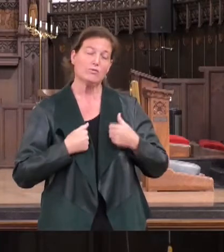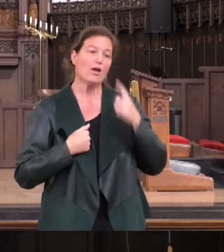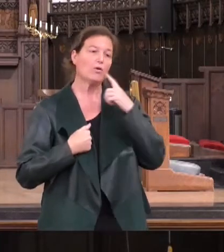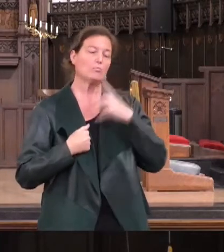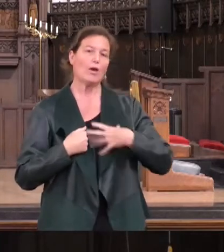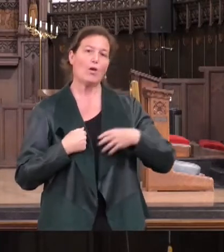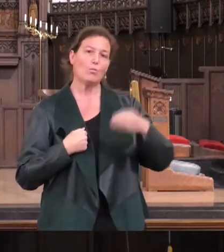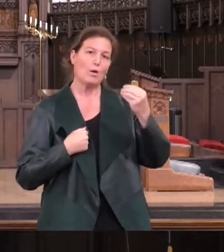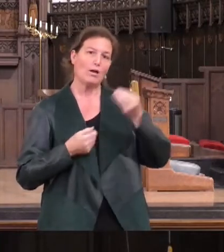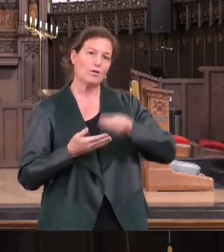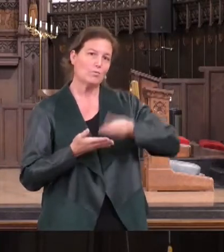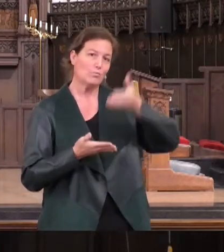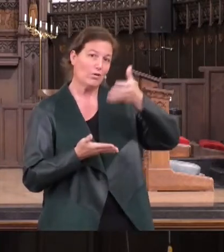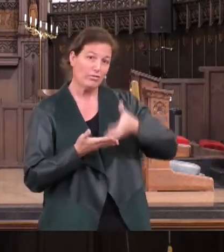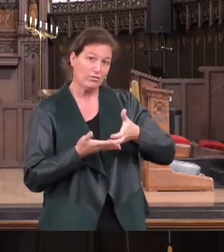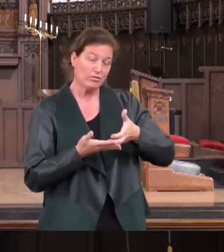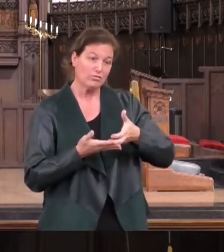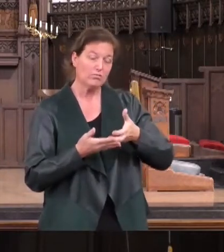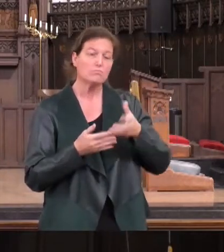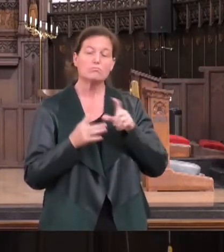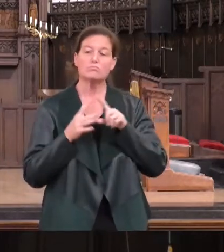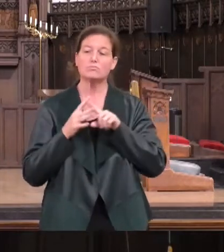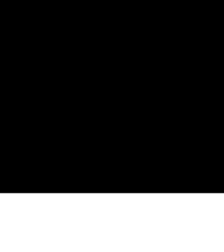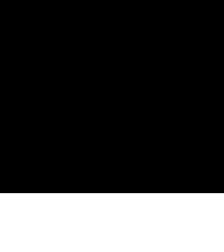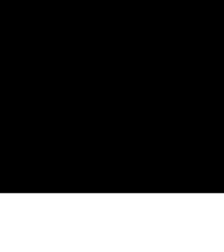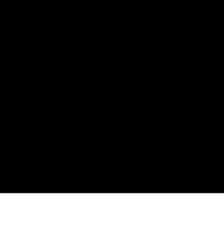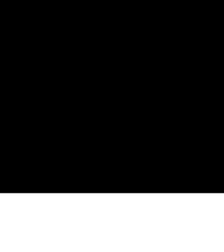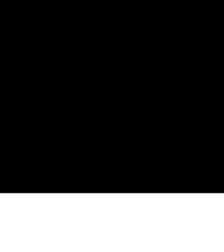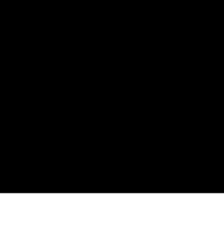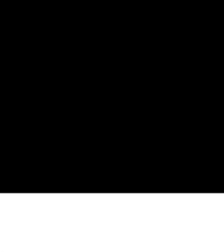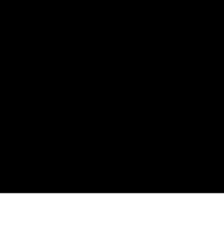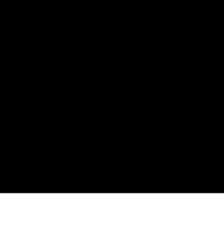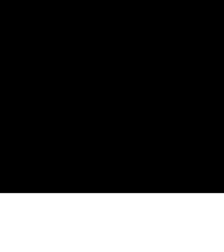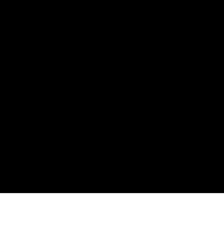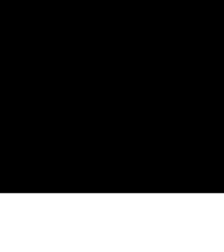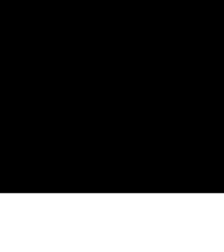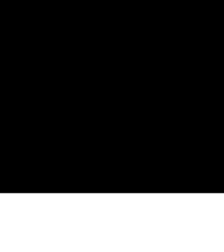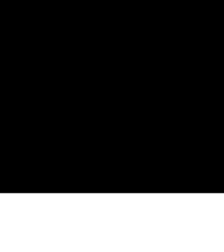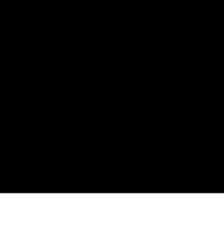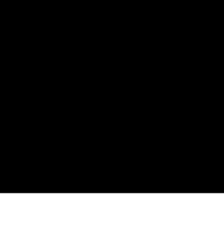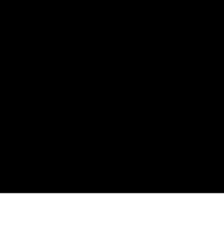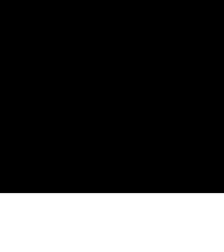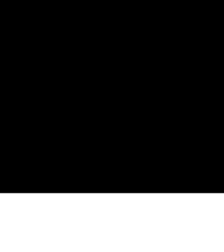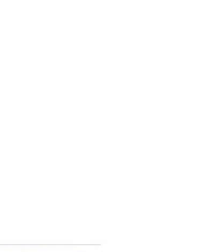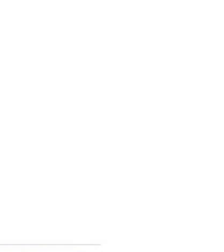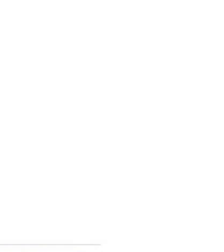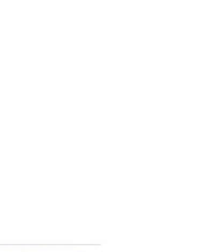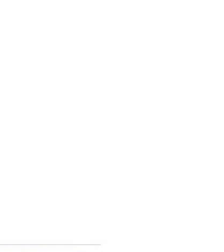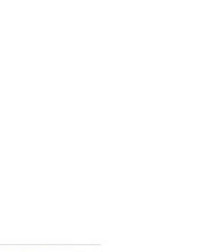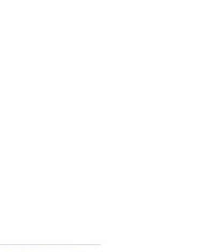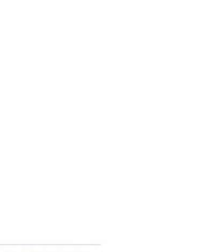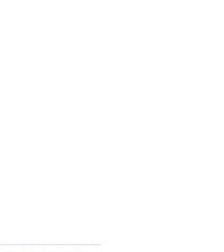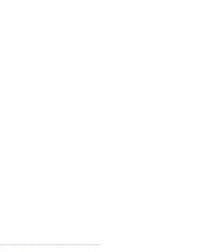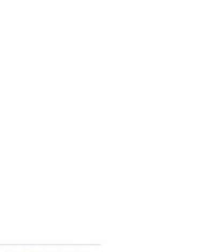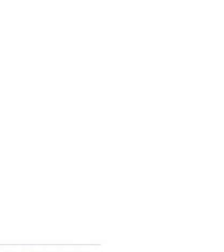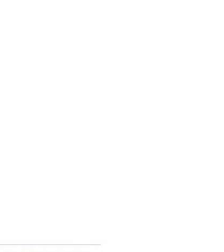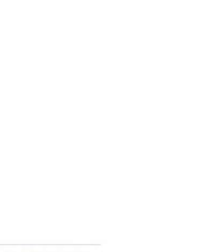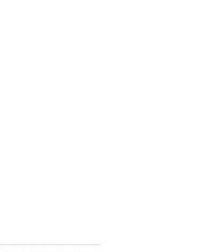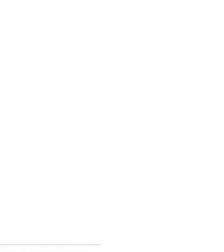standing. She started a One Church Fund to help black urban churches from a variety of